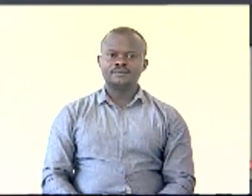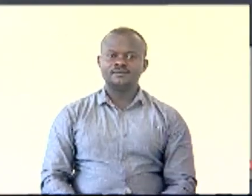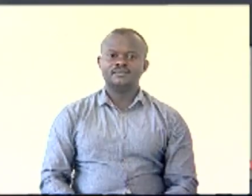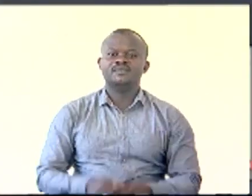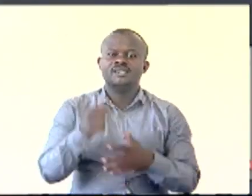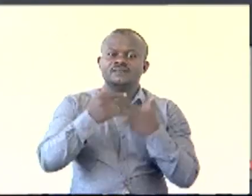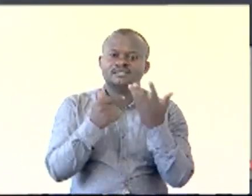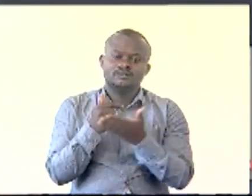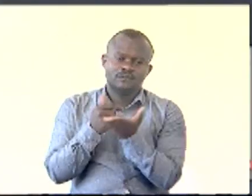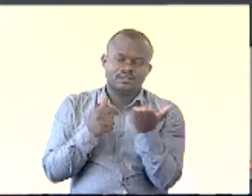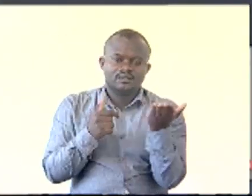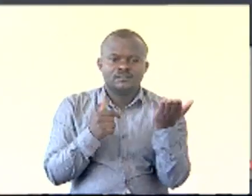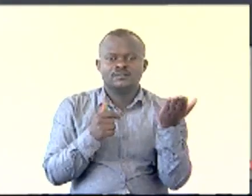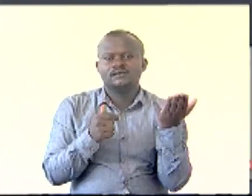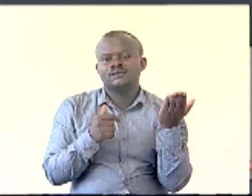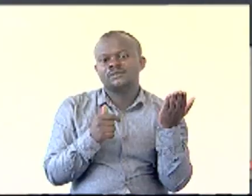These